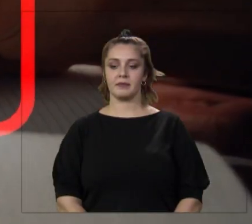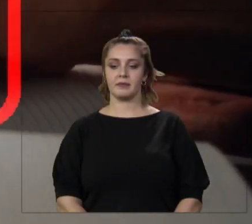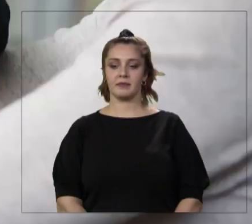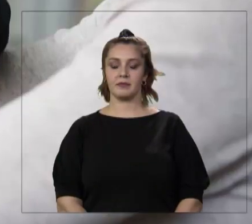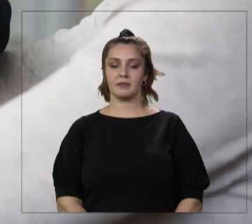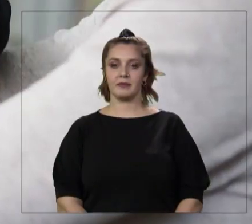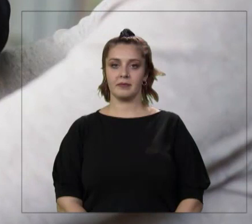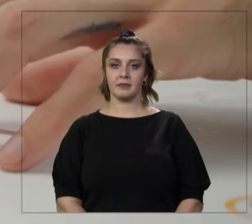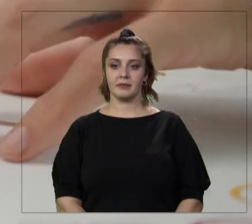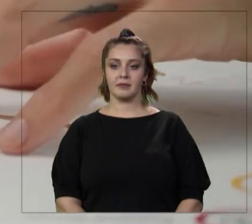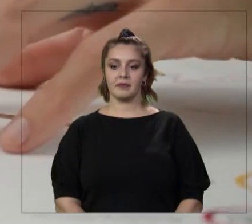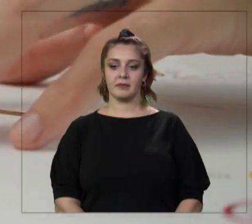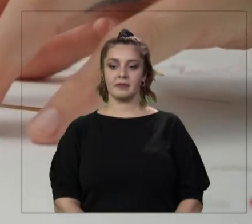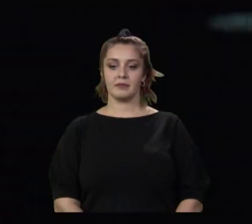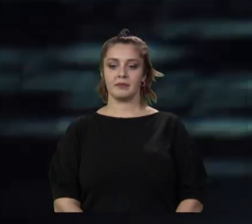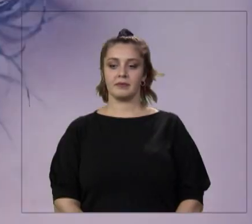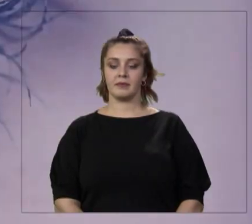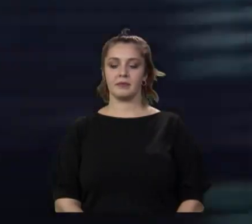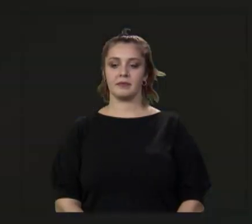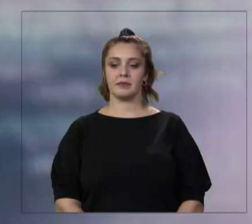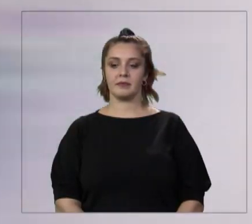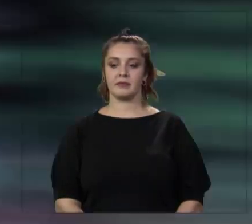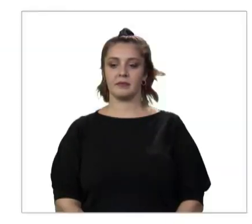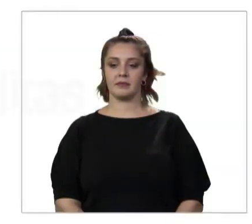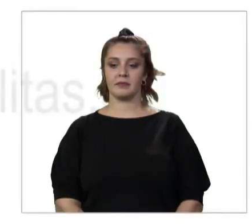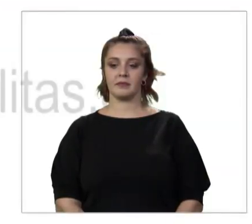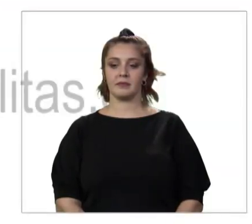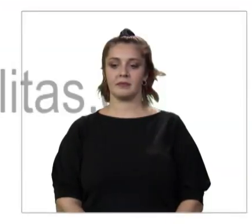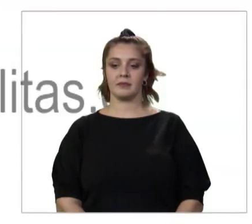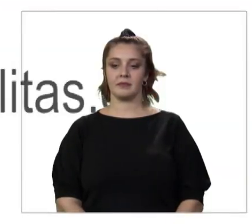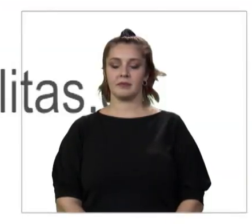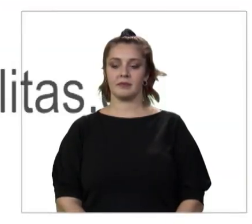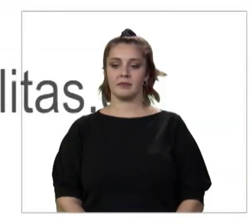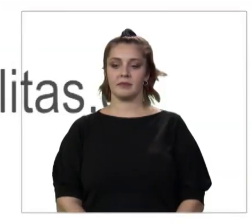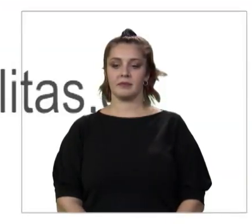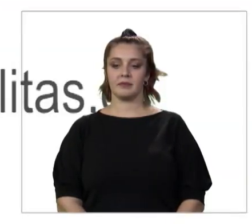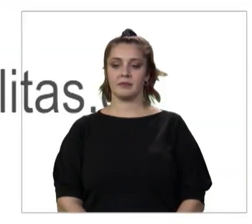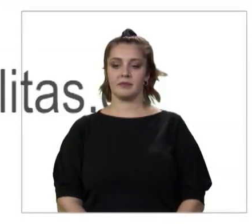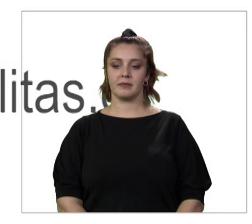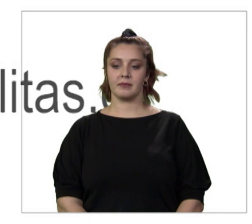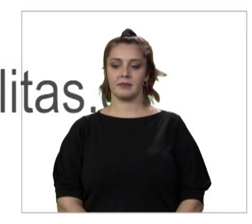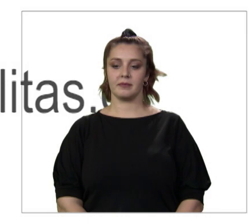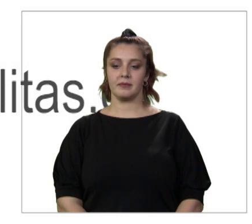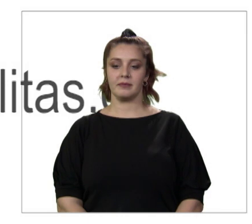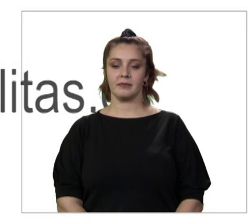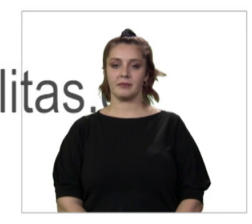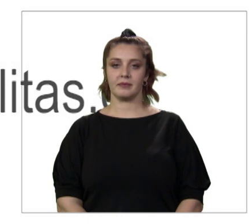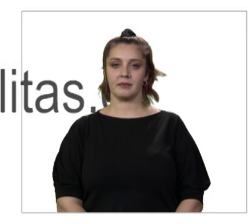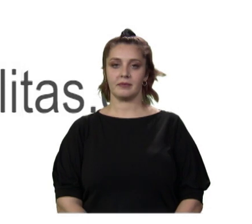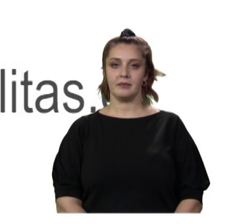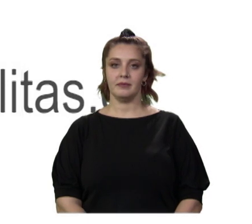on your project, tool, or product. So, now it's your turn. Find more information in our website.